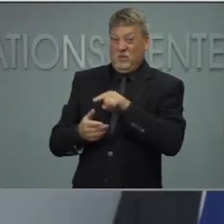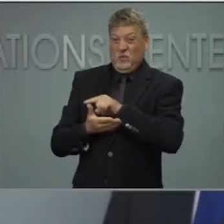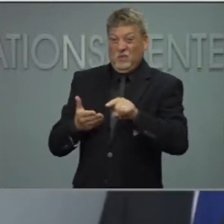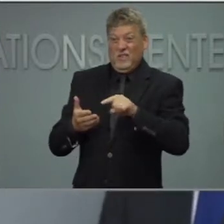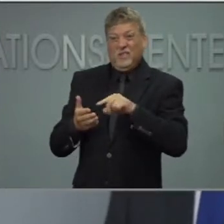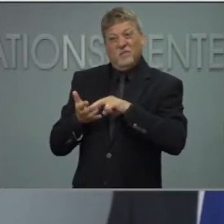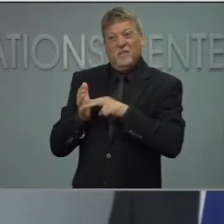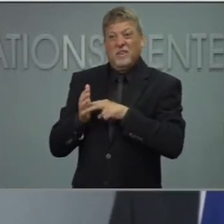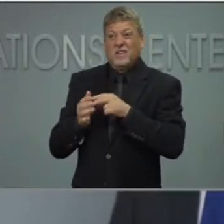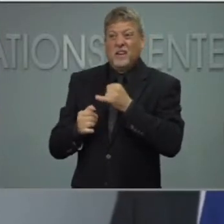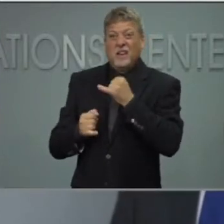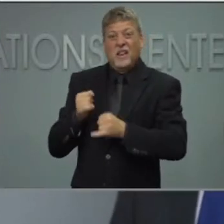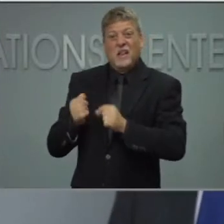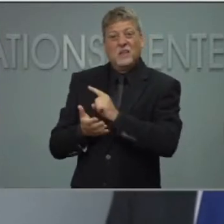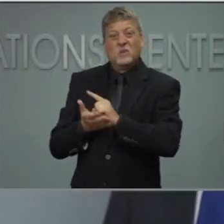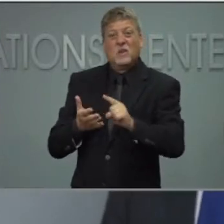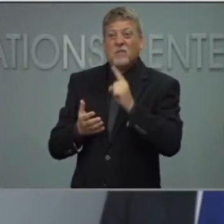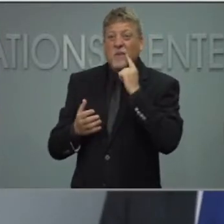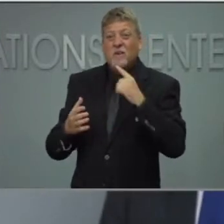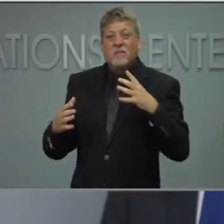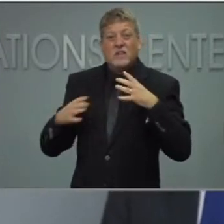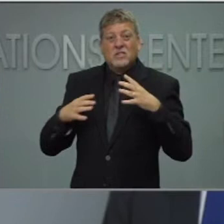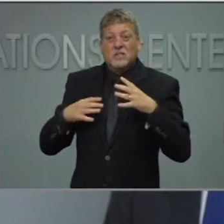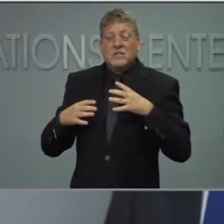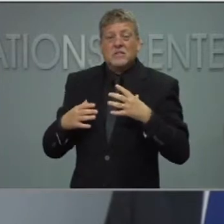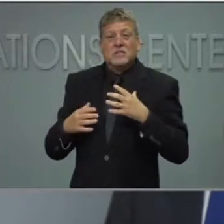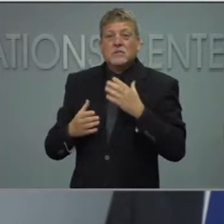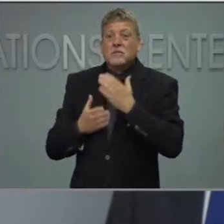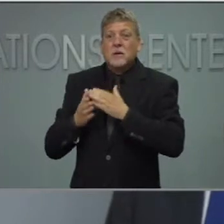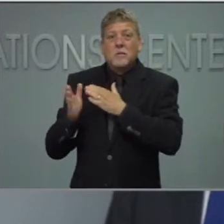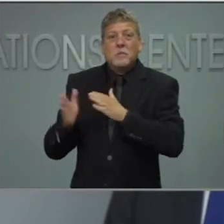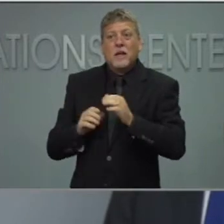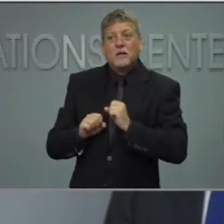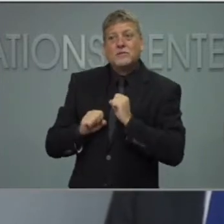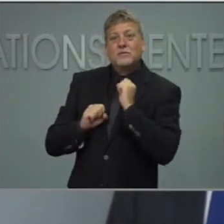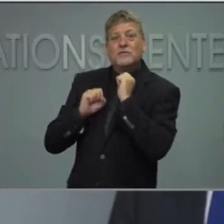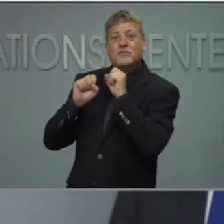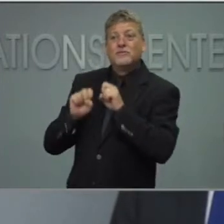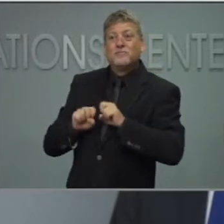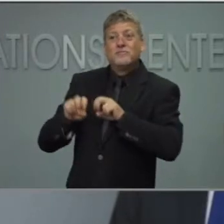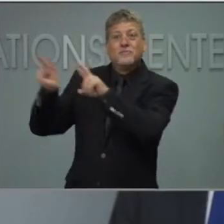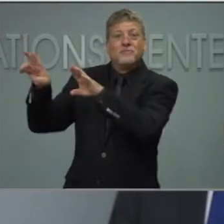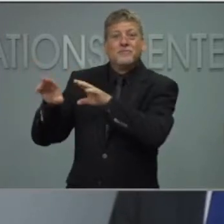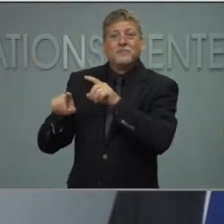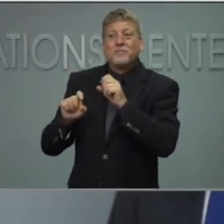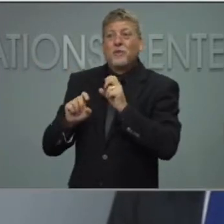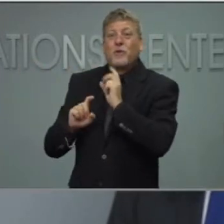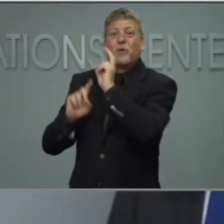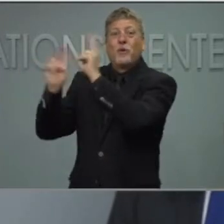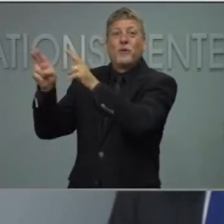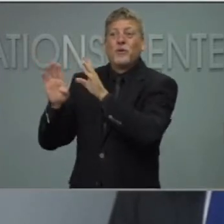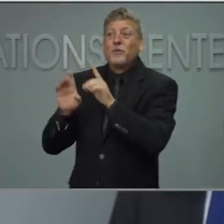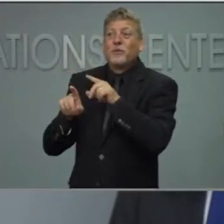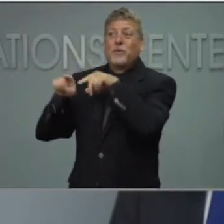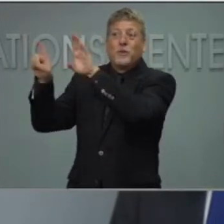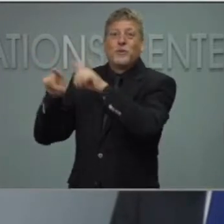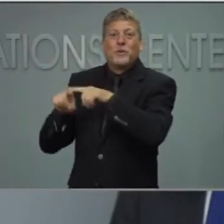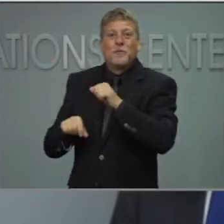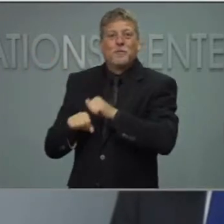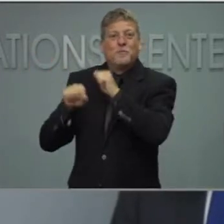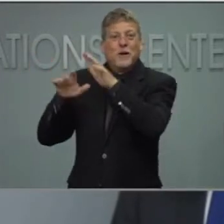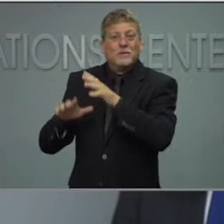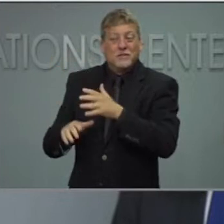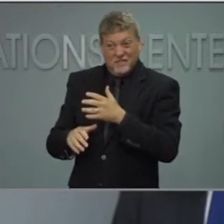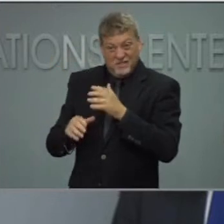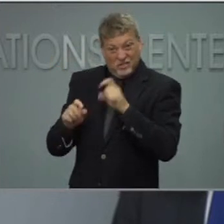People go to the mountains. If they have plans this weekend and we have more rain in the forecast, what should they be doing with those plans? We do. I think